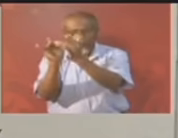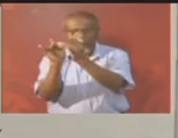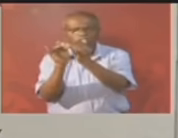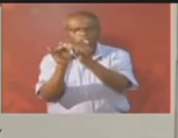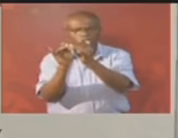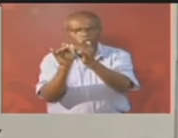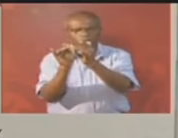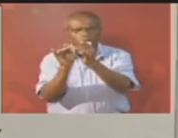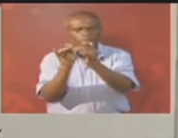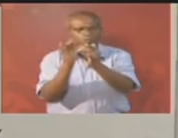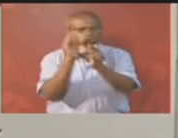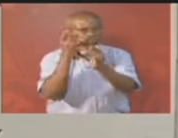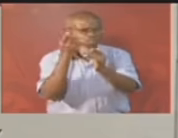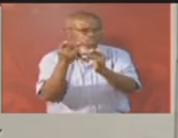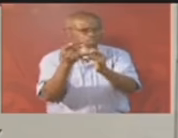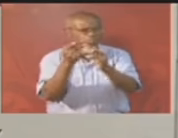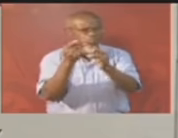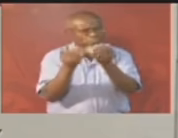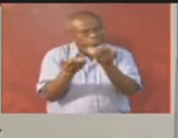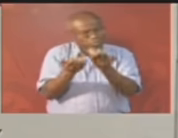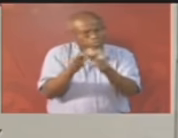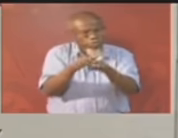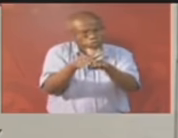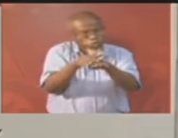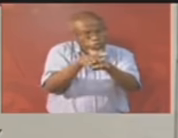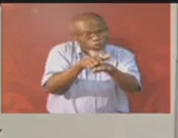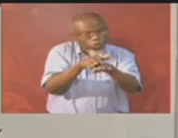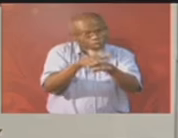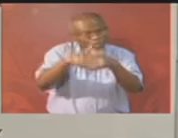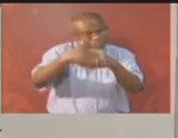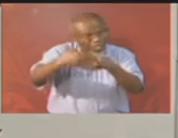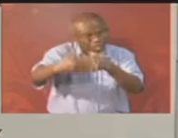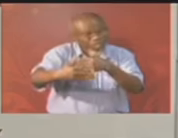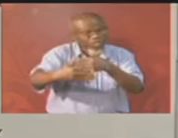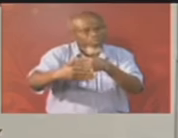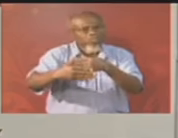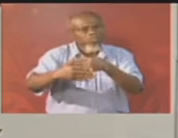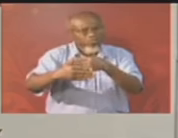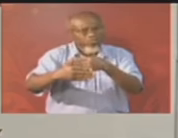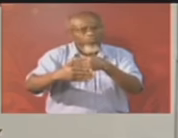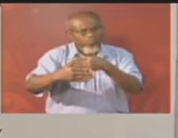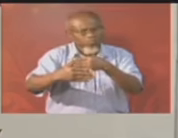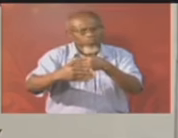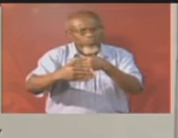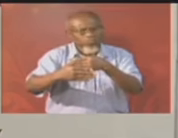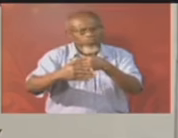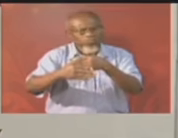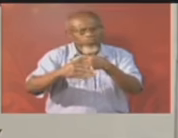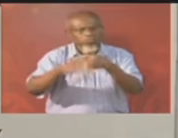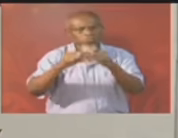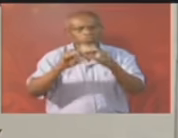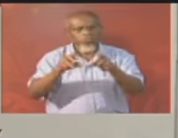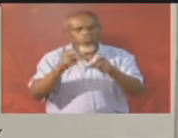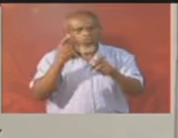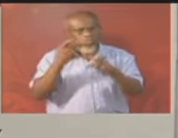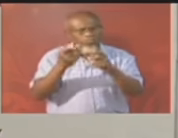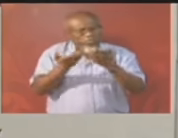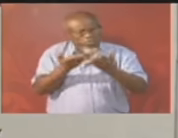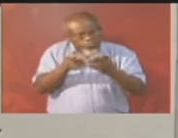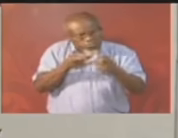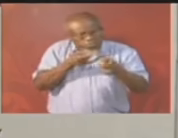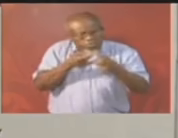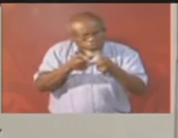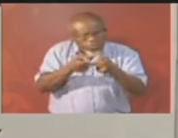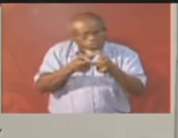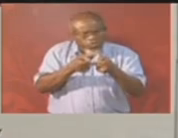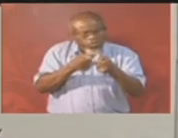that following the recommendations would have is tempered by the smaller segments of the population